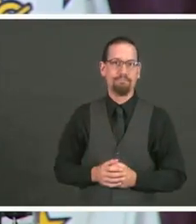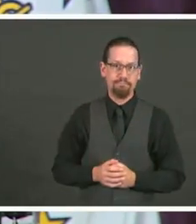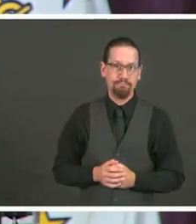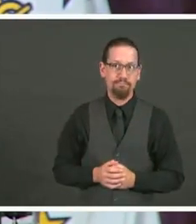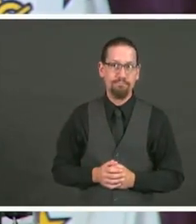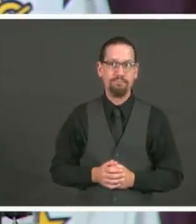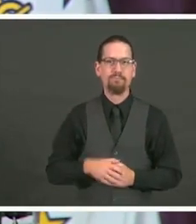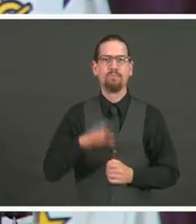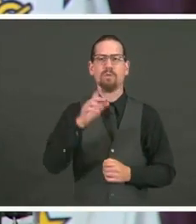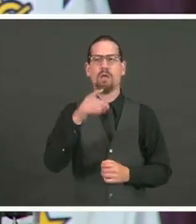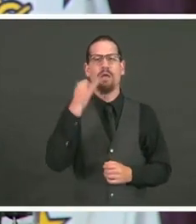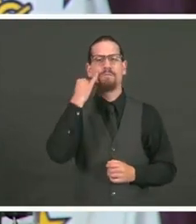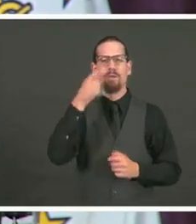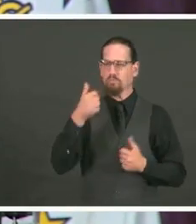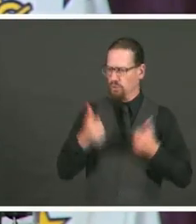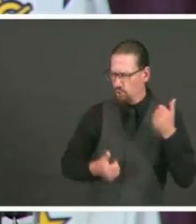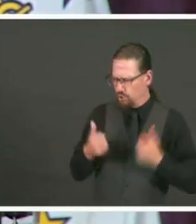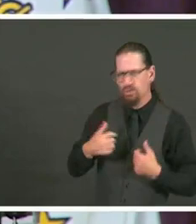backtoschoolri.com.